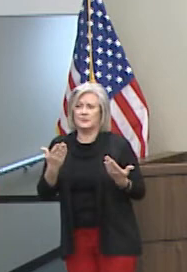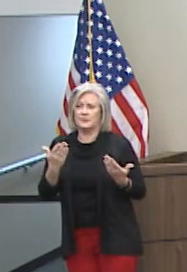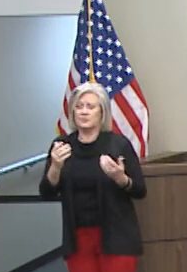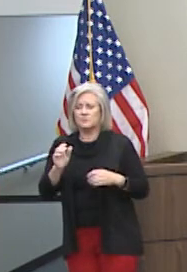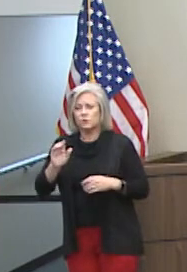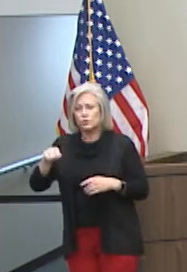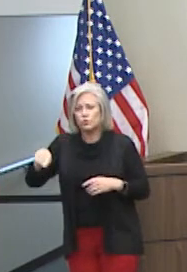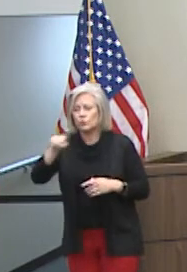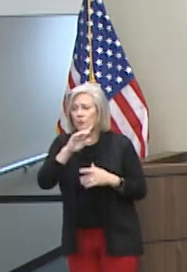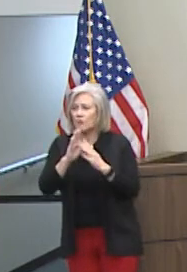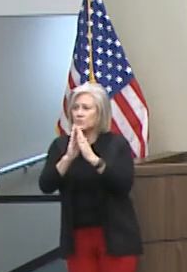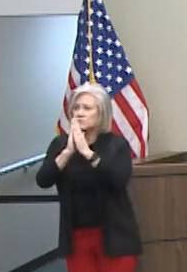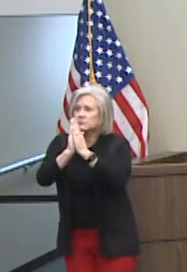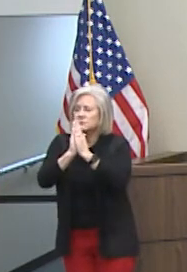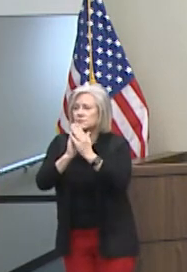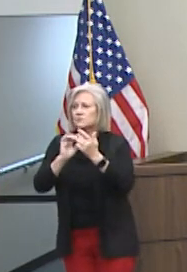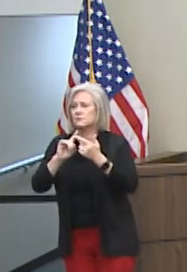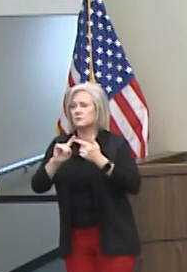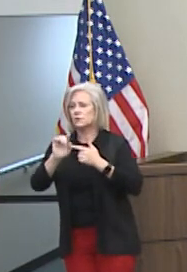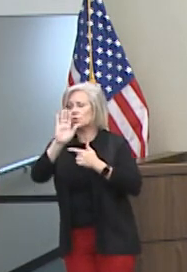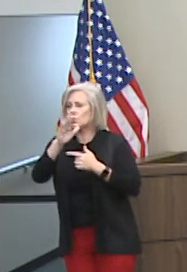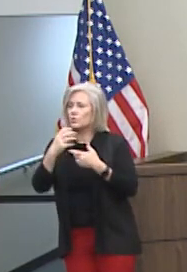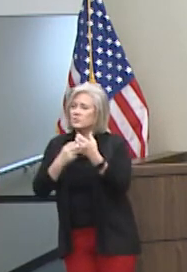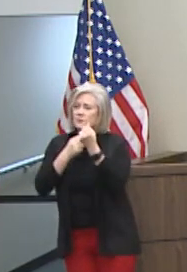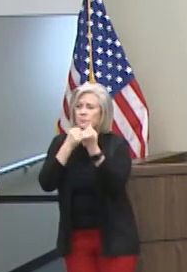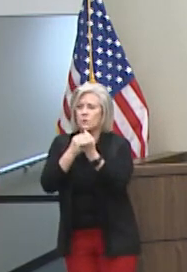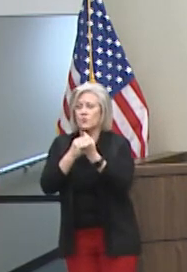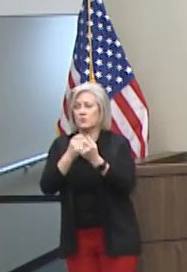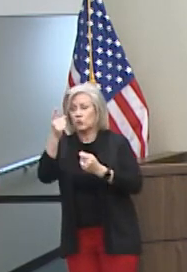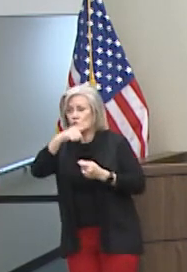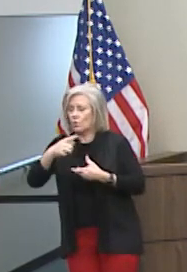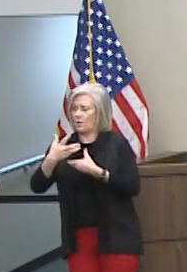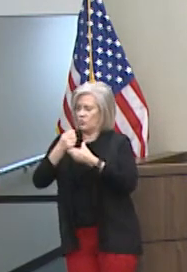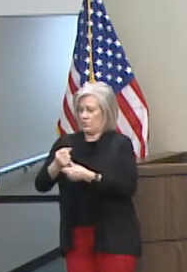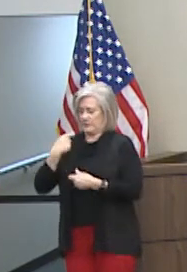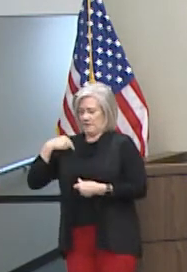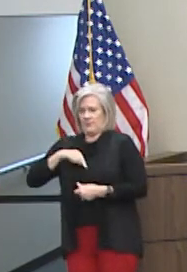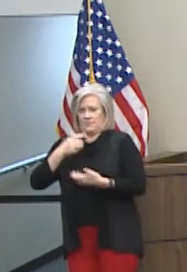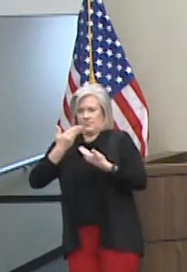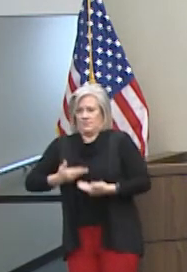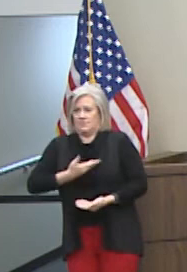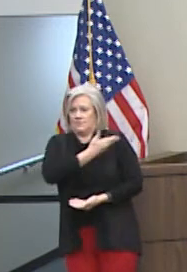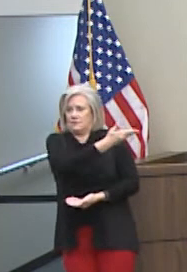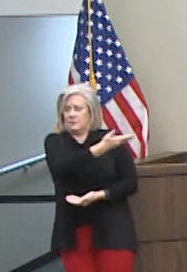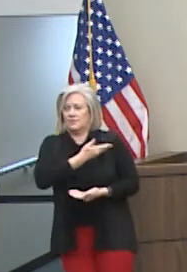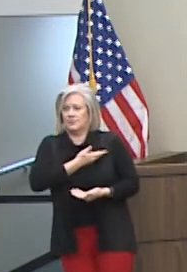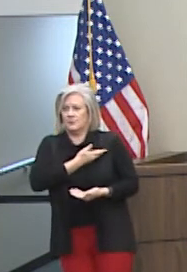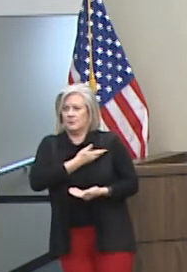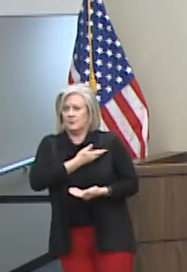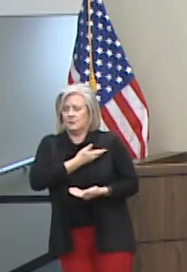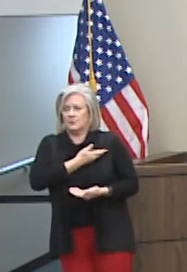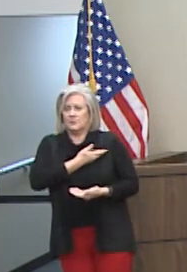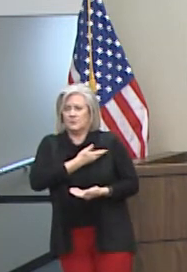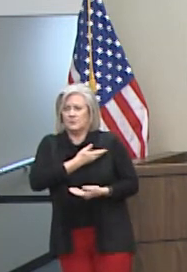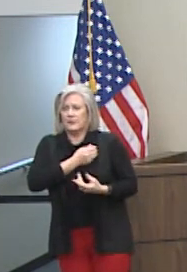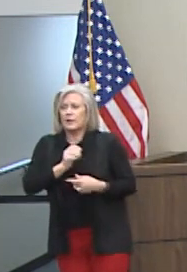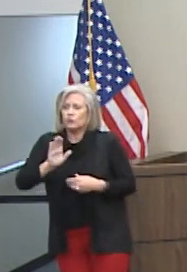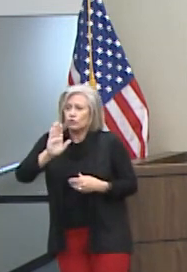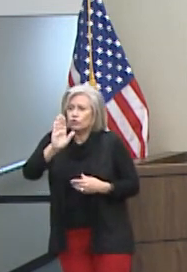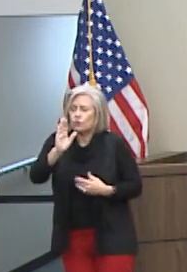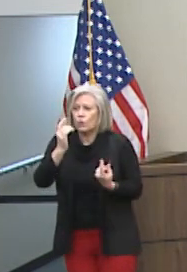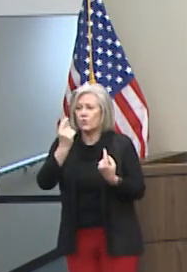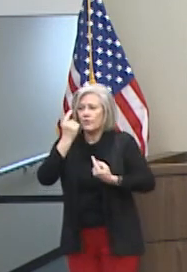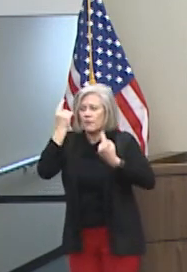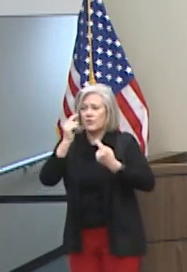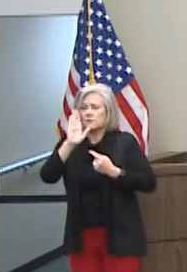prayers and support, again, the trust you've placed in us, and candidly, the perspectives and thoughts that have been shared